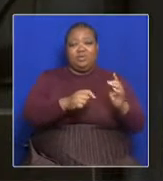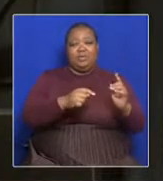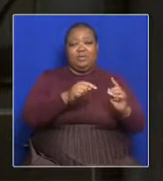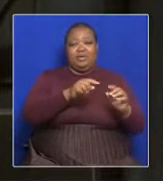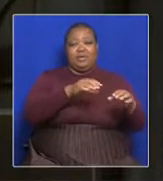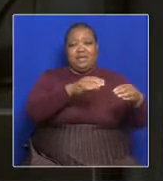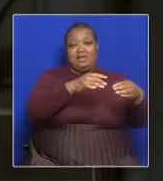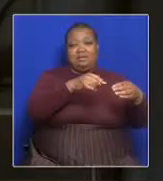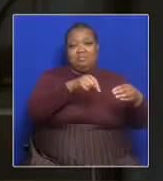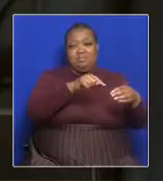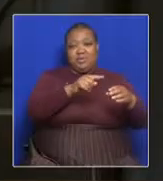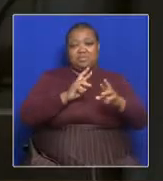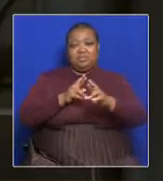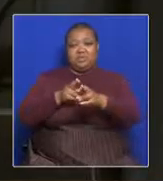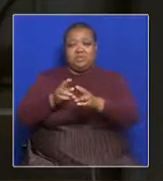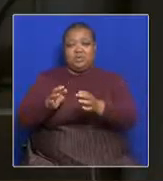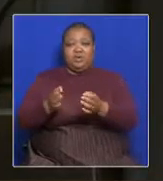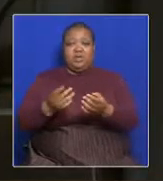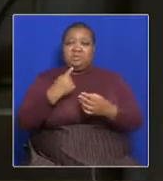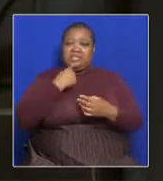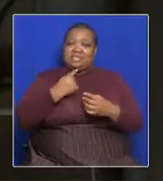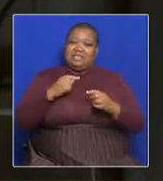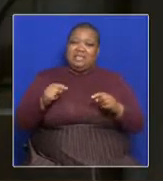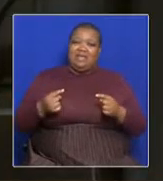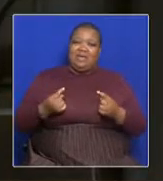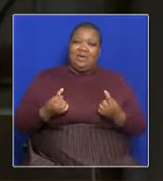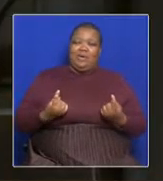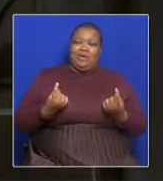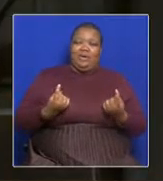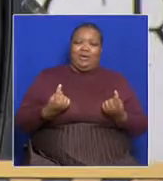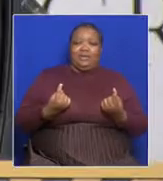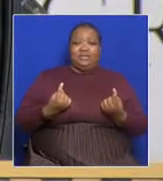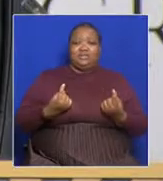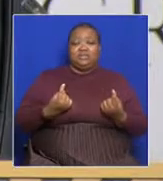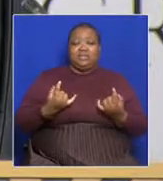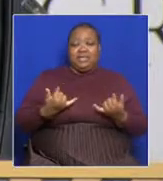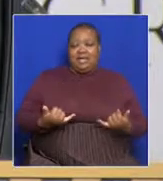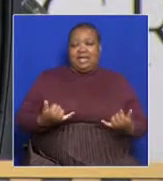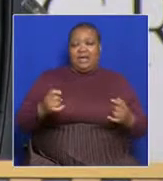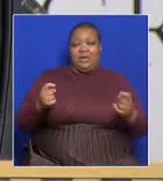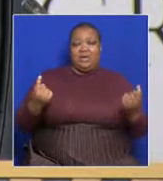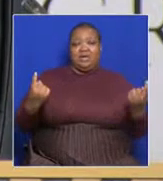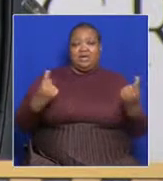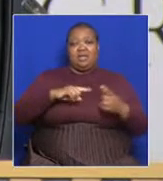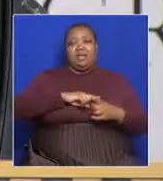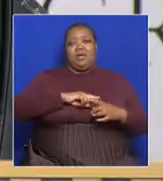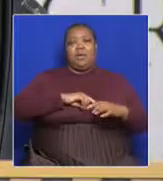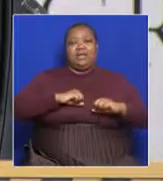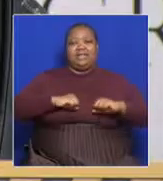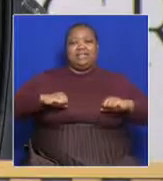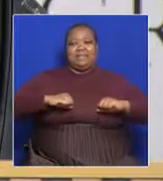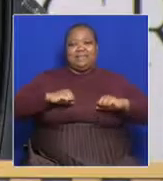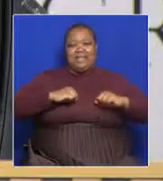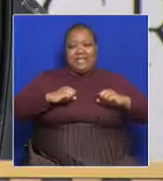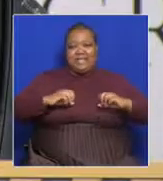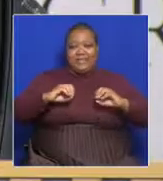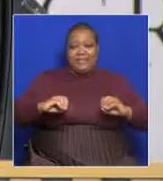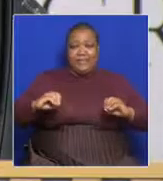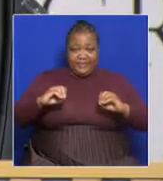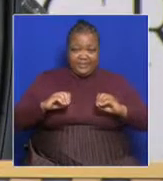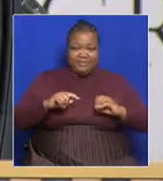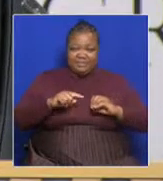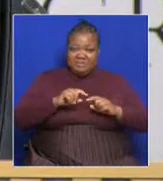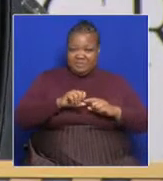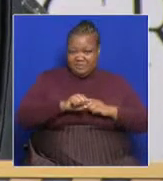not in a position to do this right now because they don't have capacity. It would give us that. Right now,